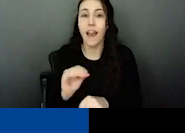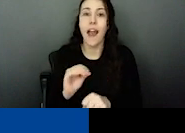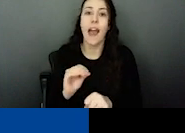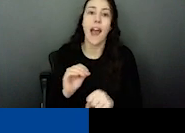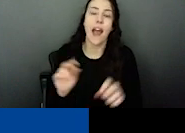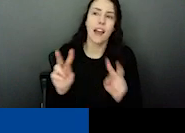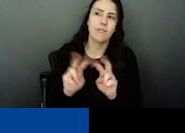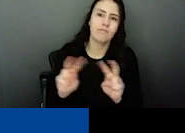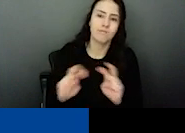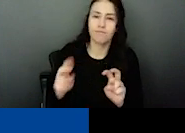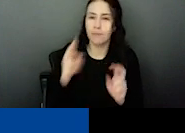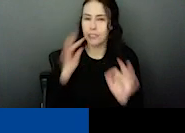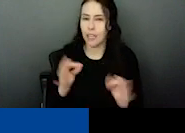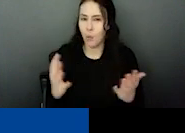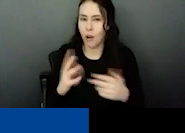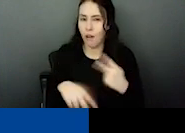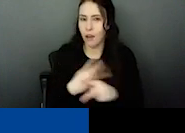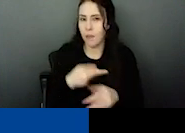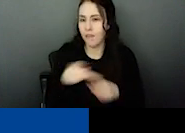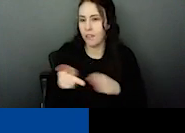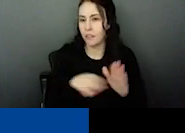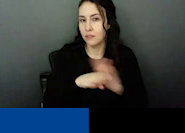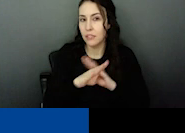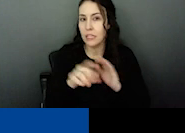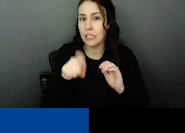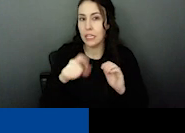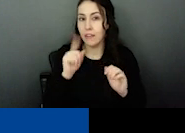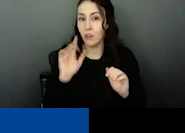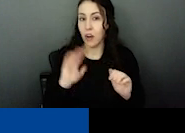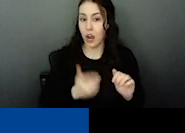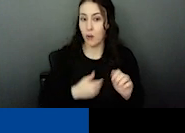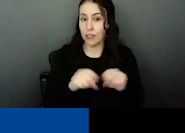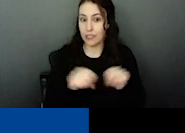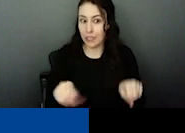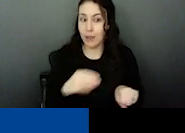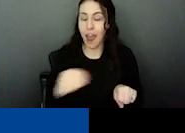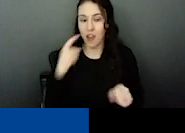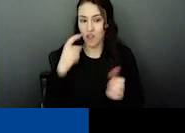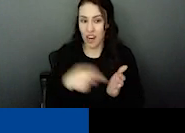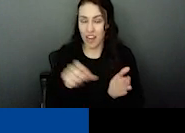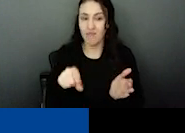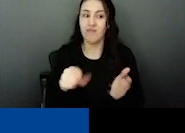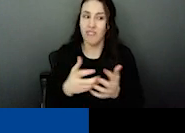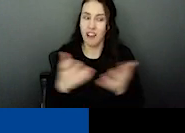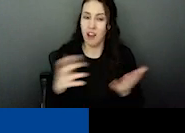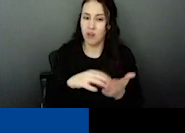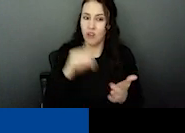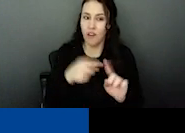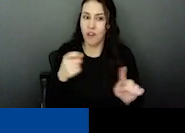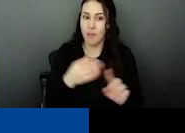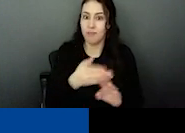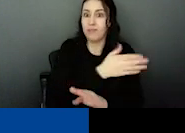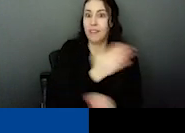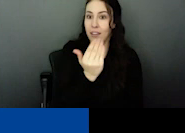needed for our system, and recognizing that there's a lot we can learn from the 15 original colleges and the personnel involved in